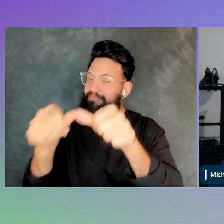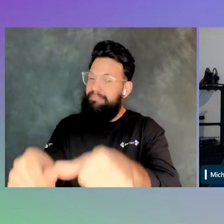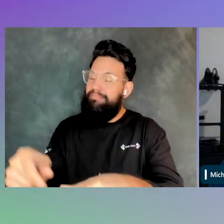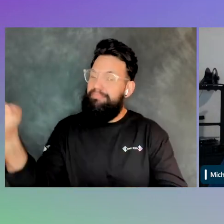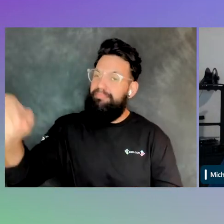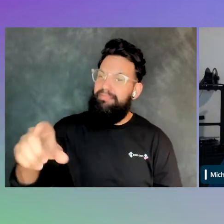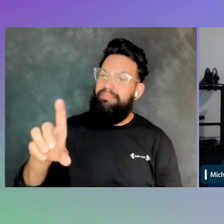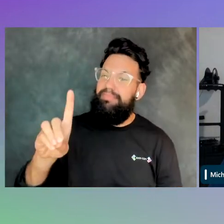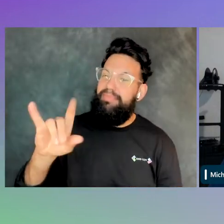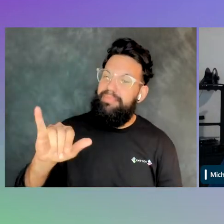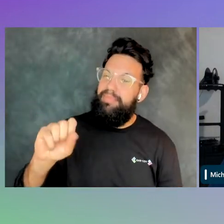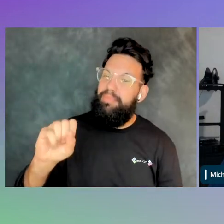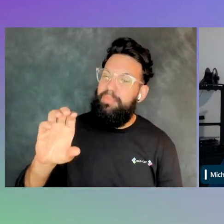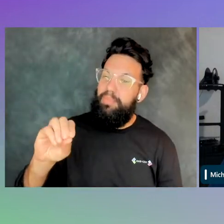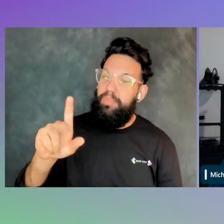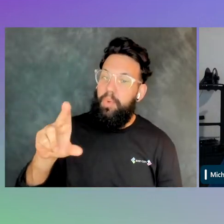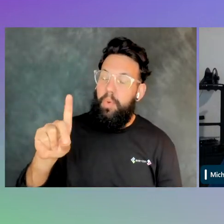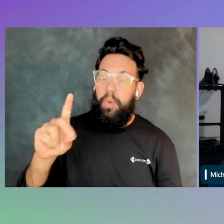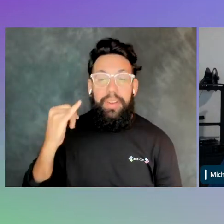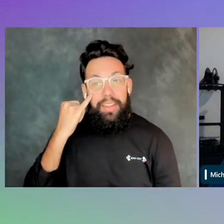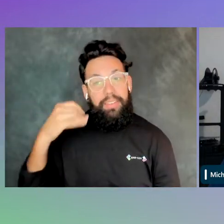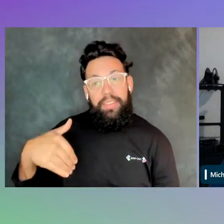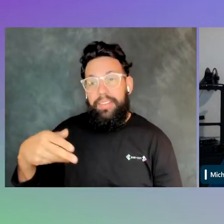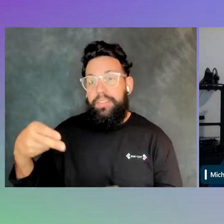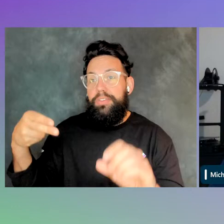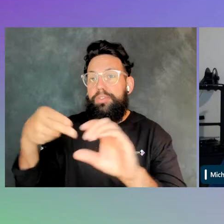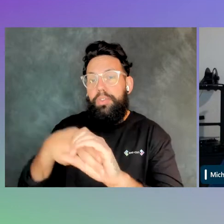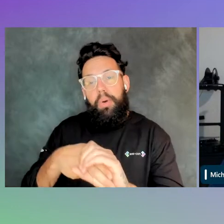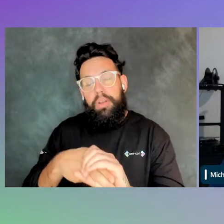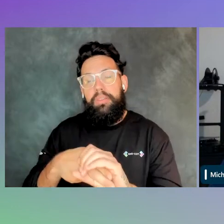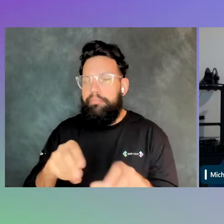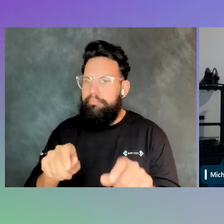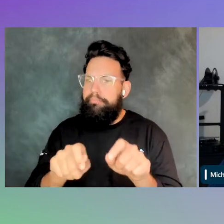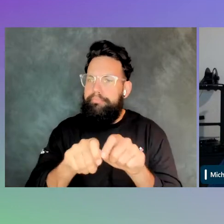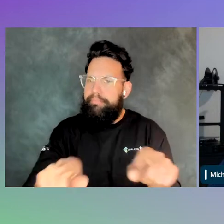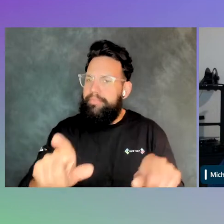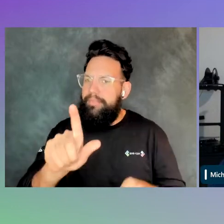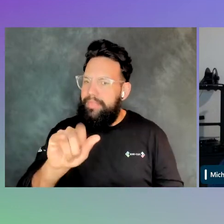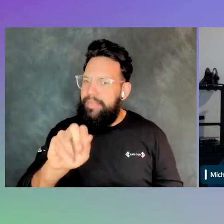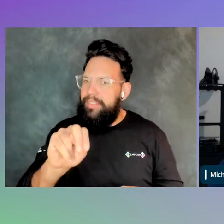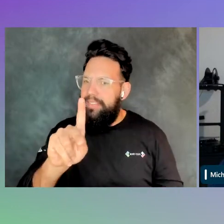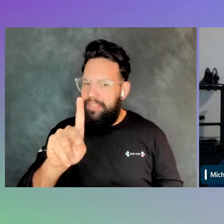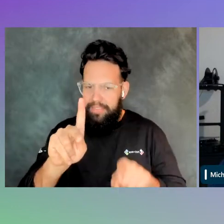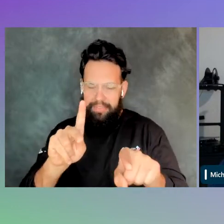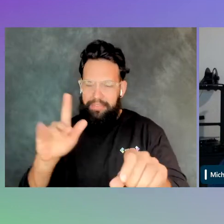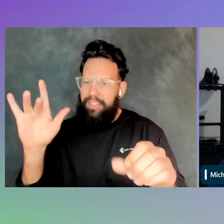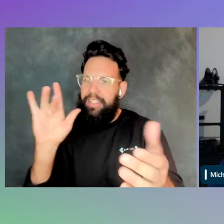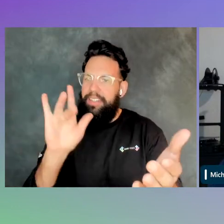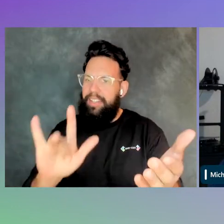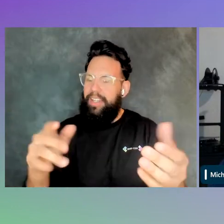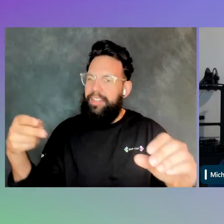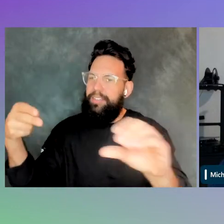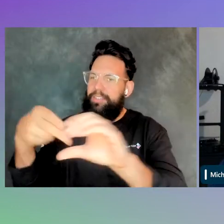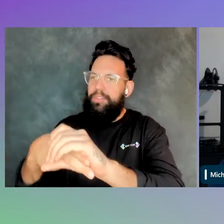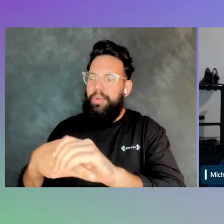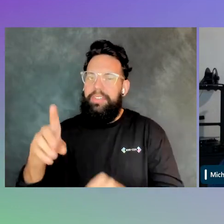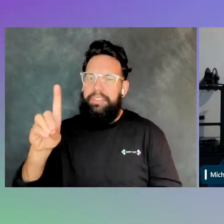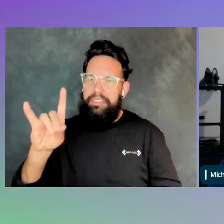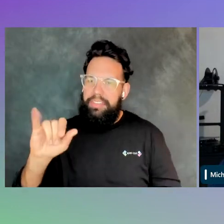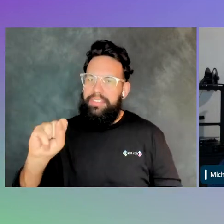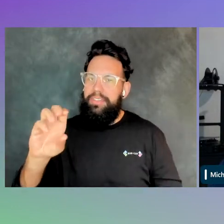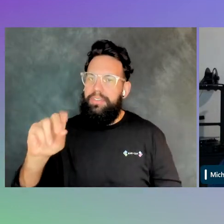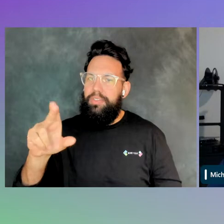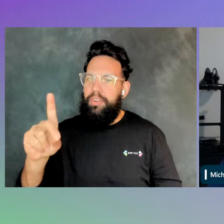already, you can join us via the link posted in the chat. Please be sure to also share your experience on